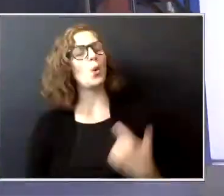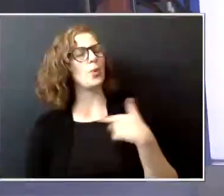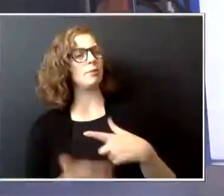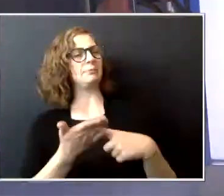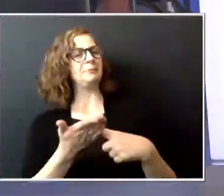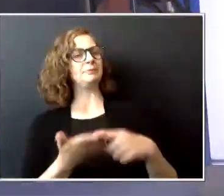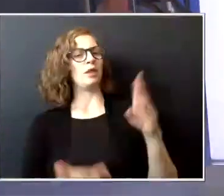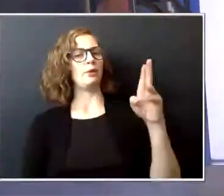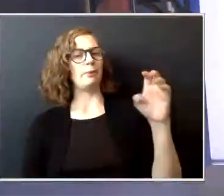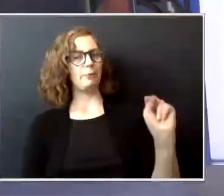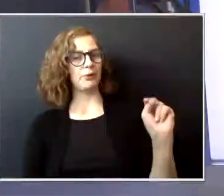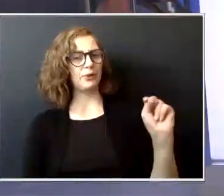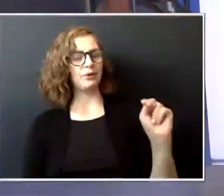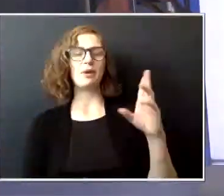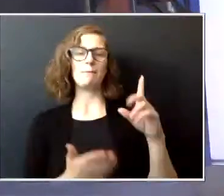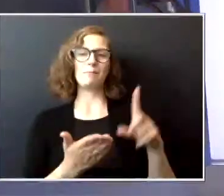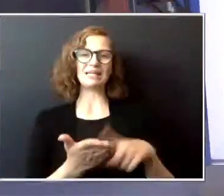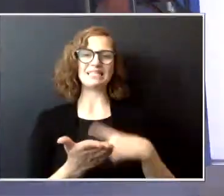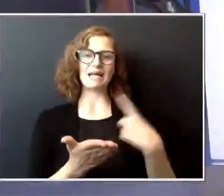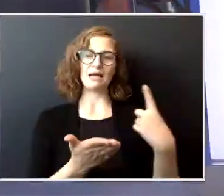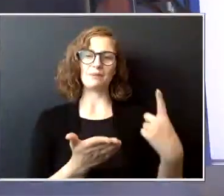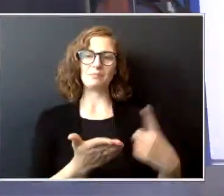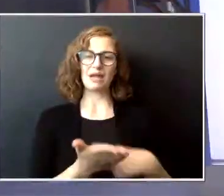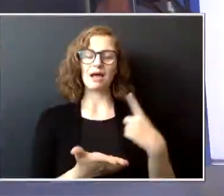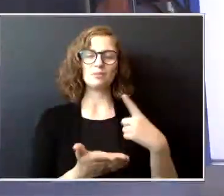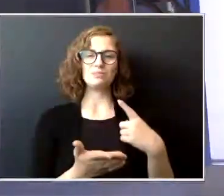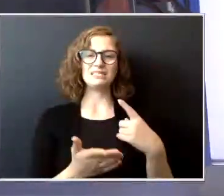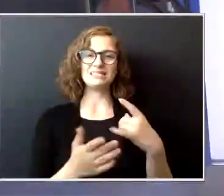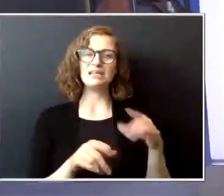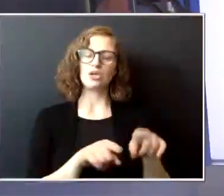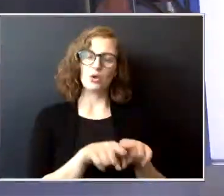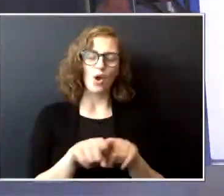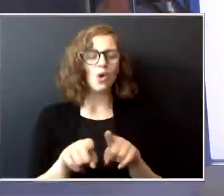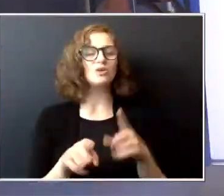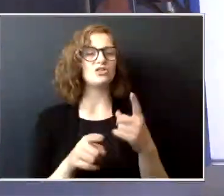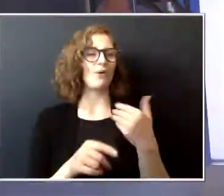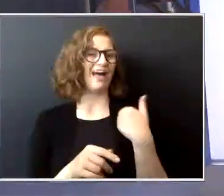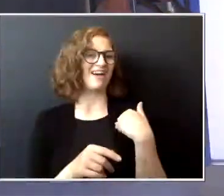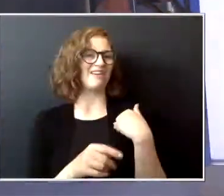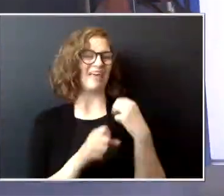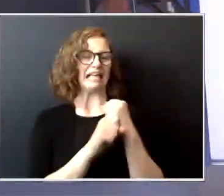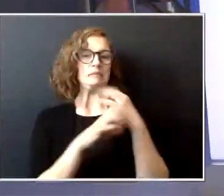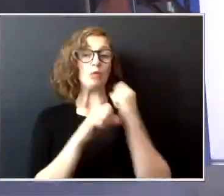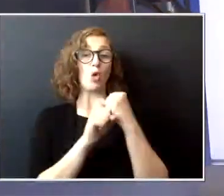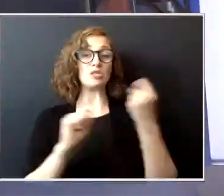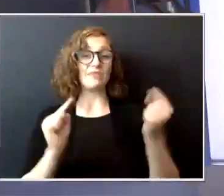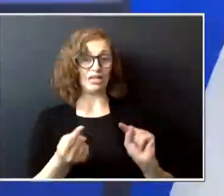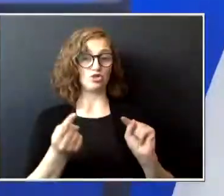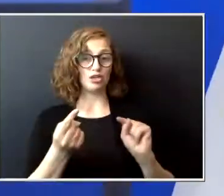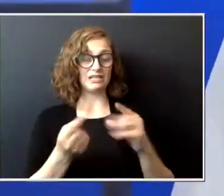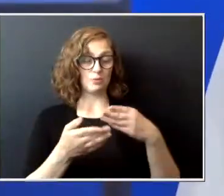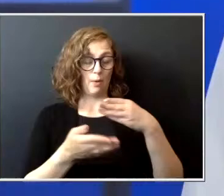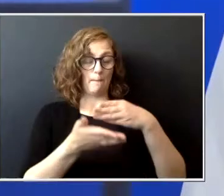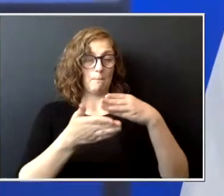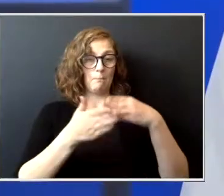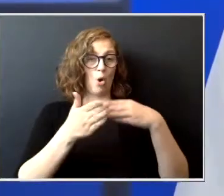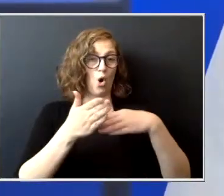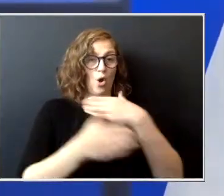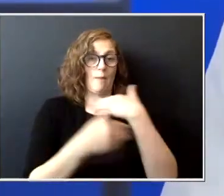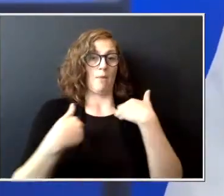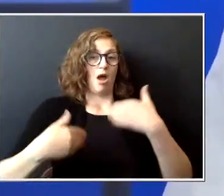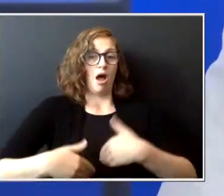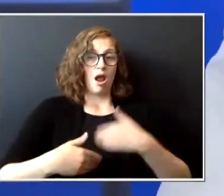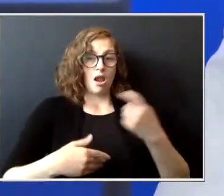are accompanied, especially with fireworks, by explosive injuries where people lose parts of their body. And that is, again, very common. And